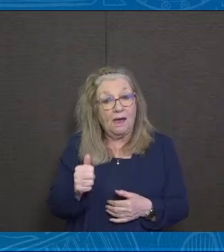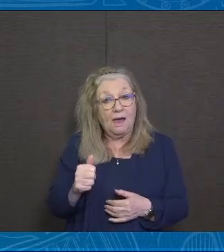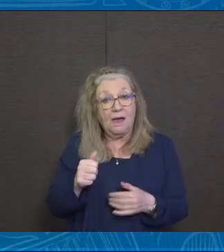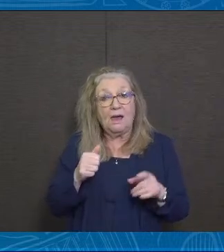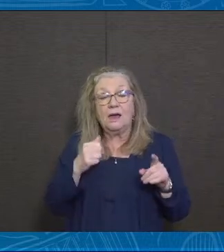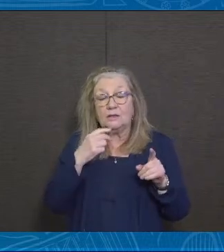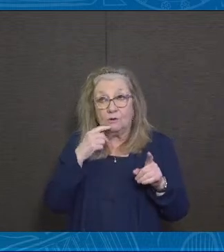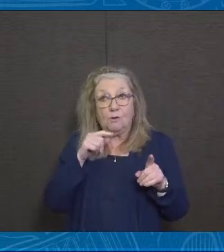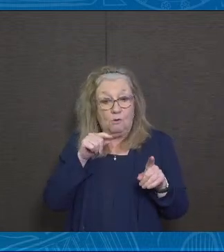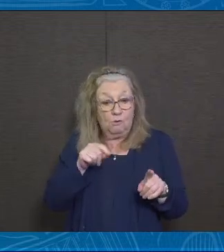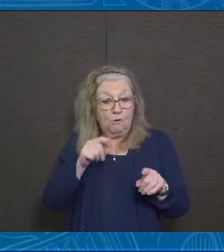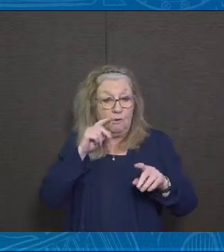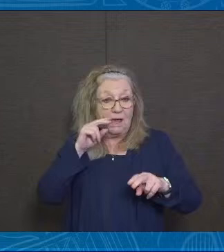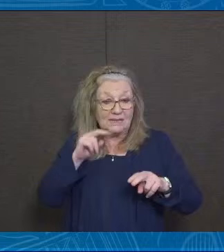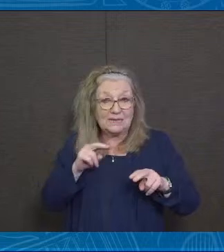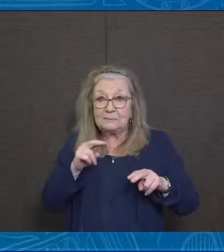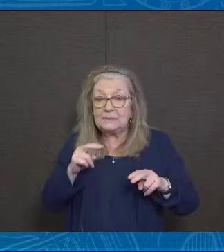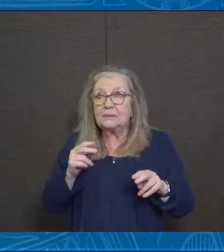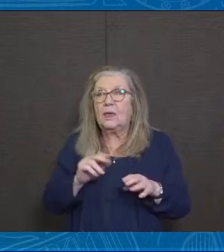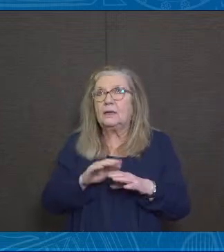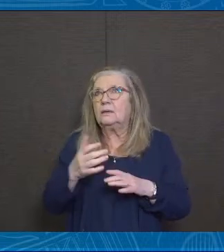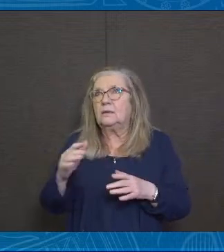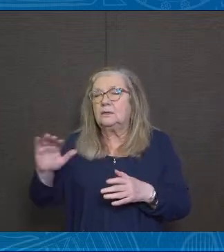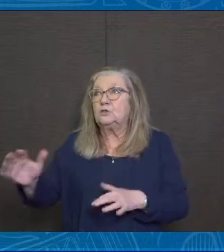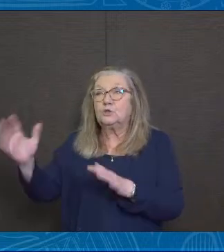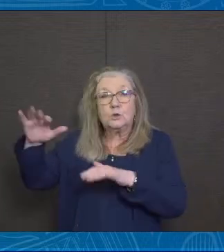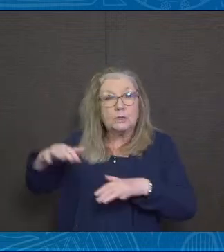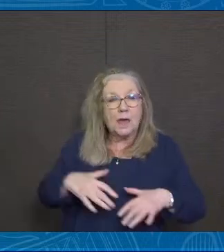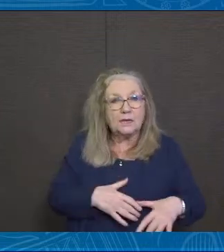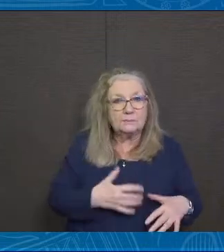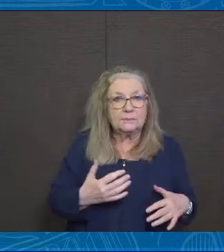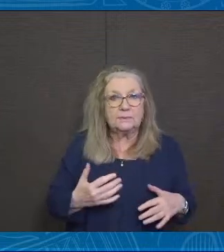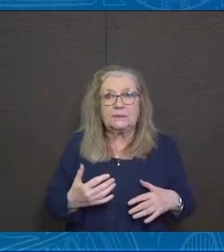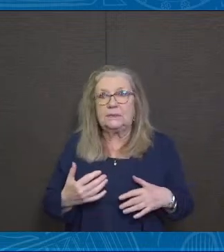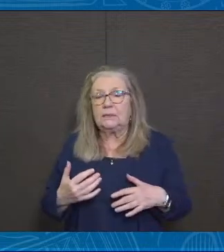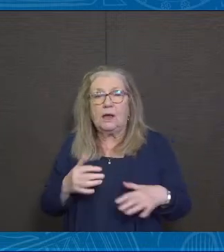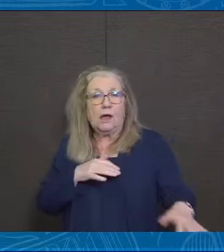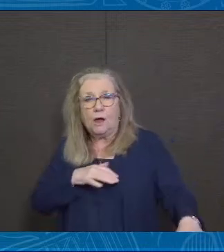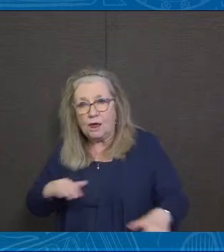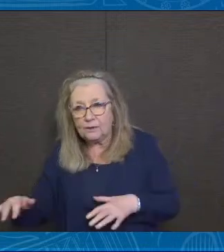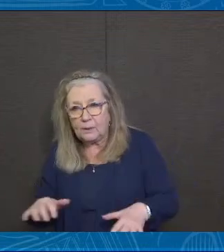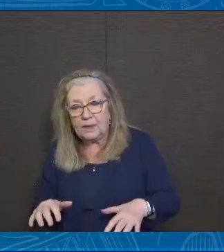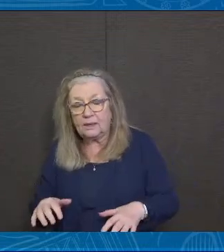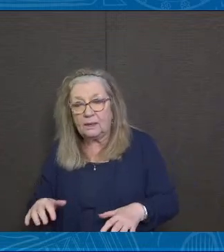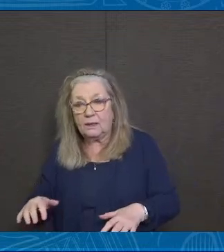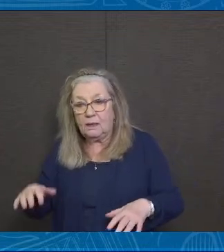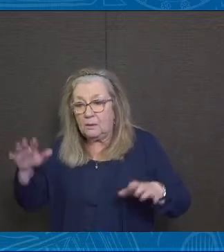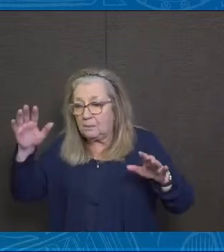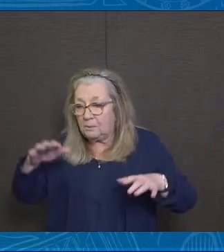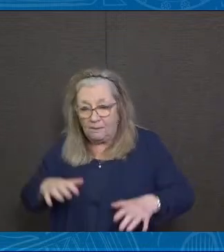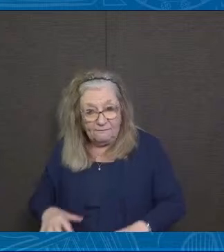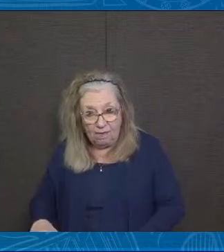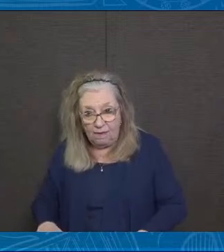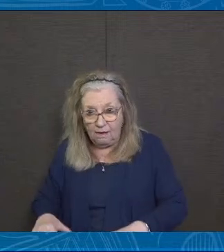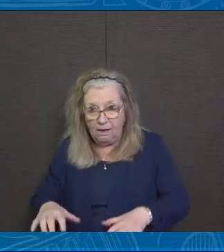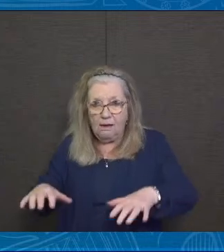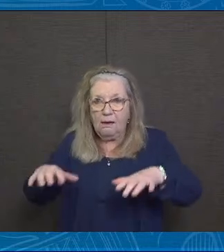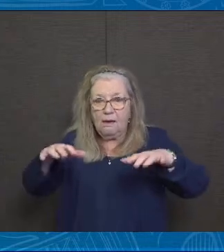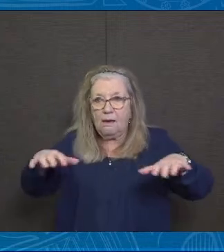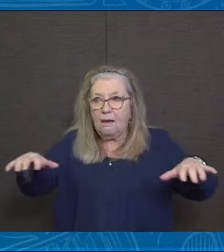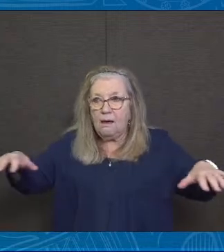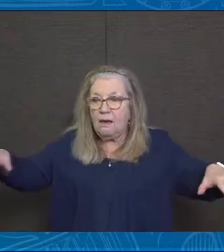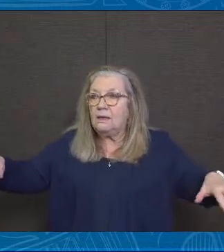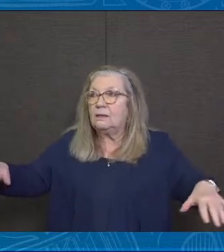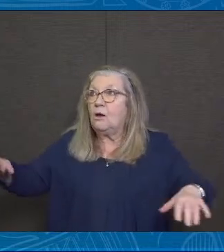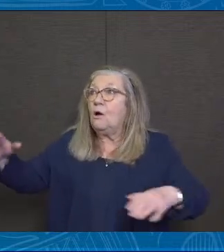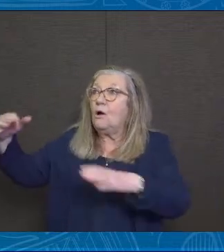are conducted for tsunamis, storm surges, earthquake, floods, and landslides.